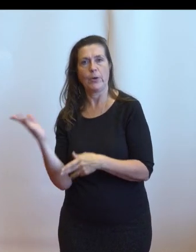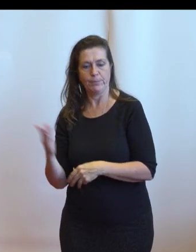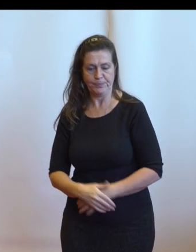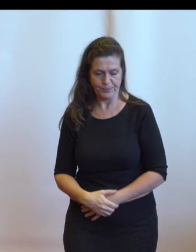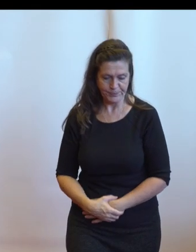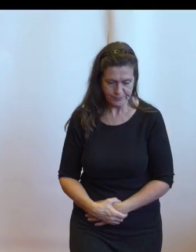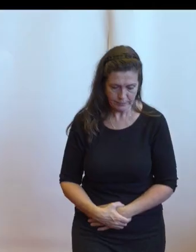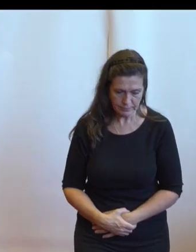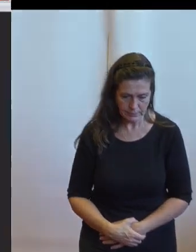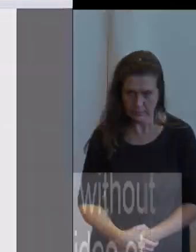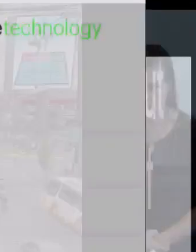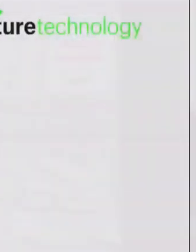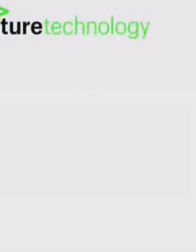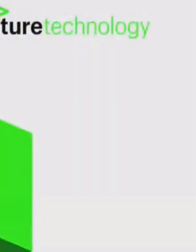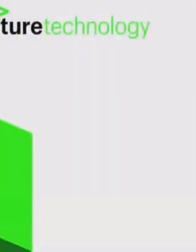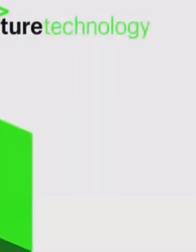leaders.